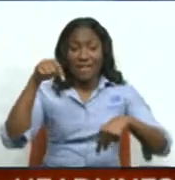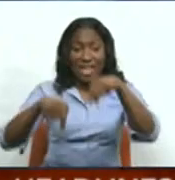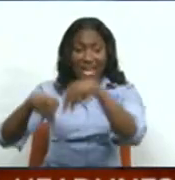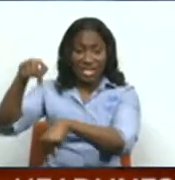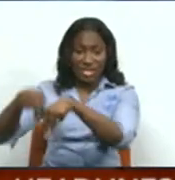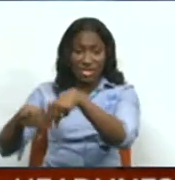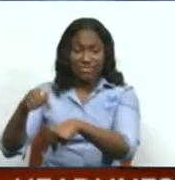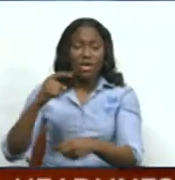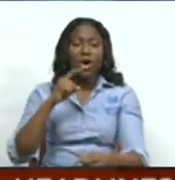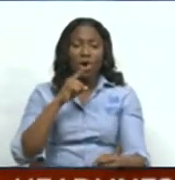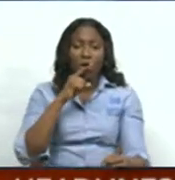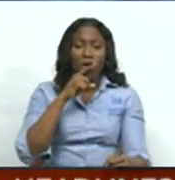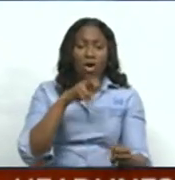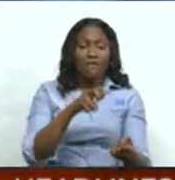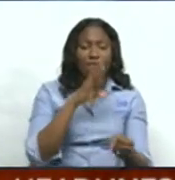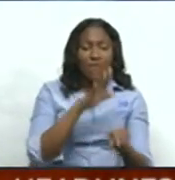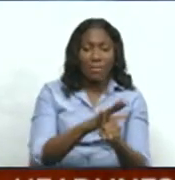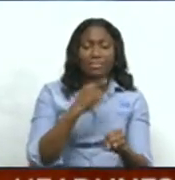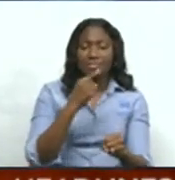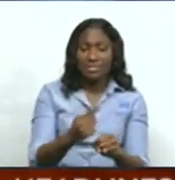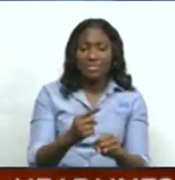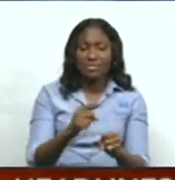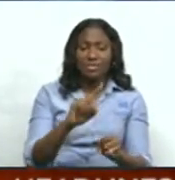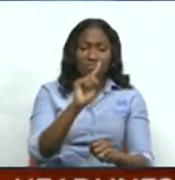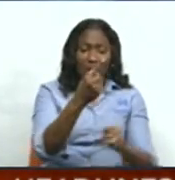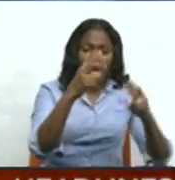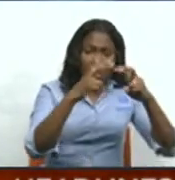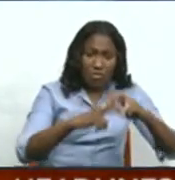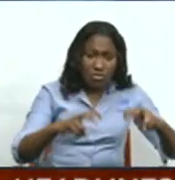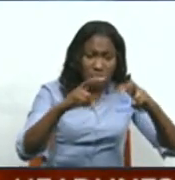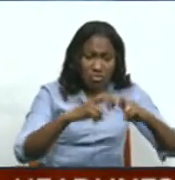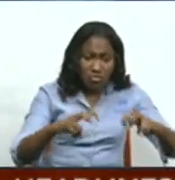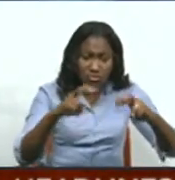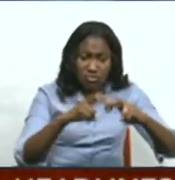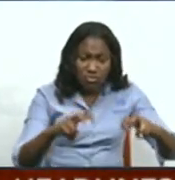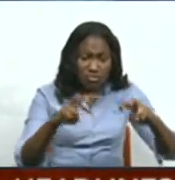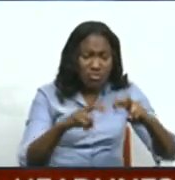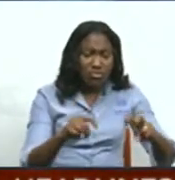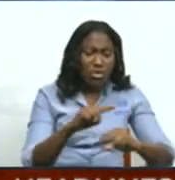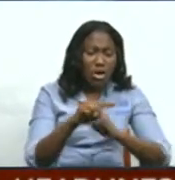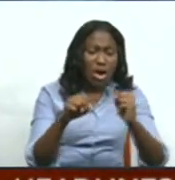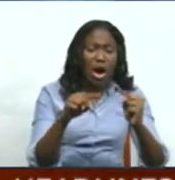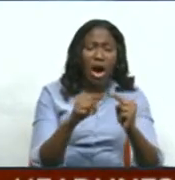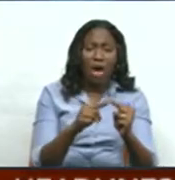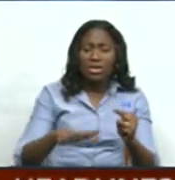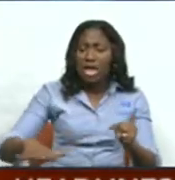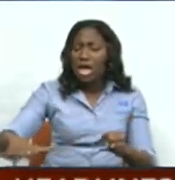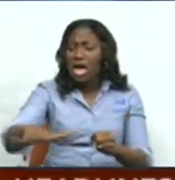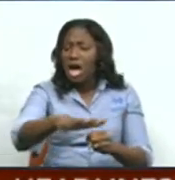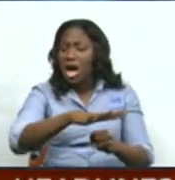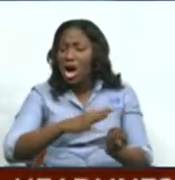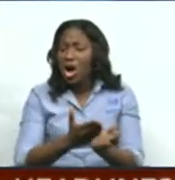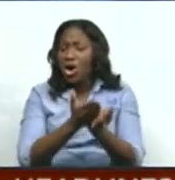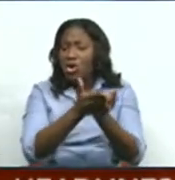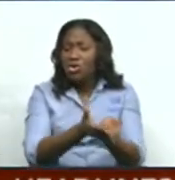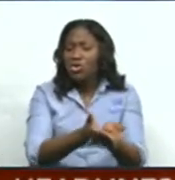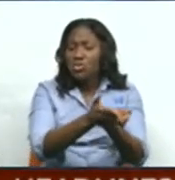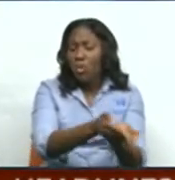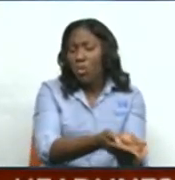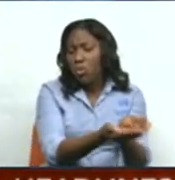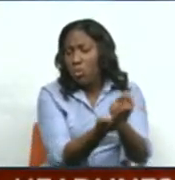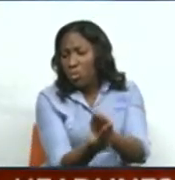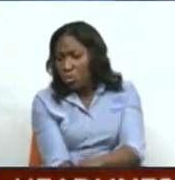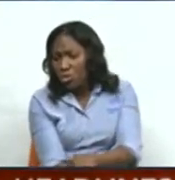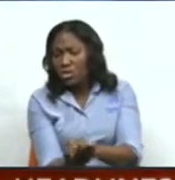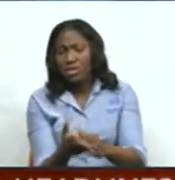Industries confirms that the initial investigative hydrographic survey of the wreck area off the coast of Cove Tobago has